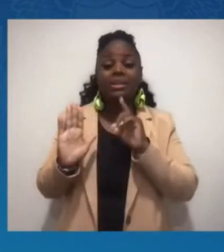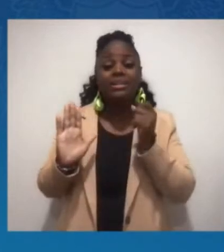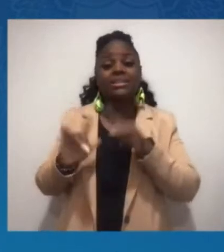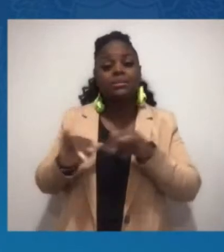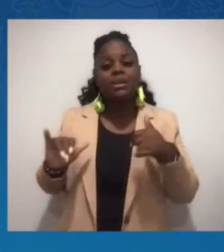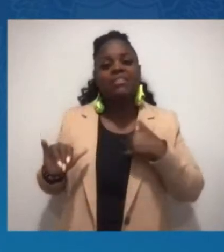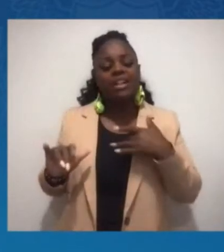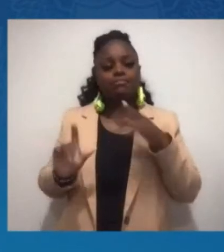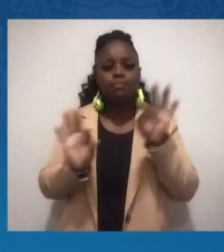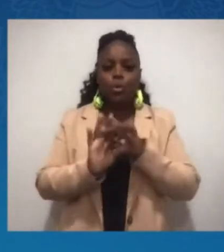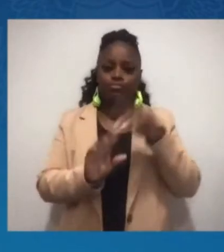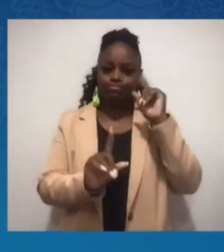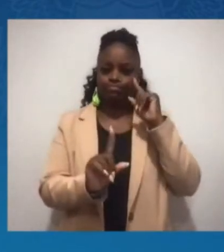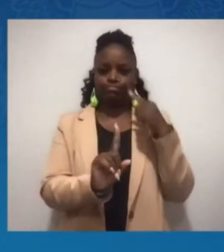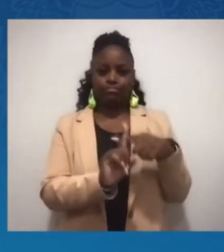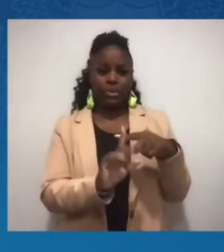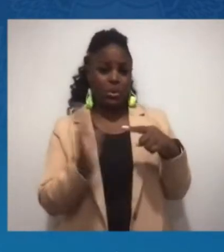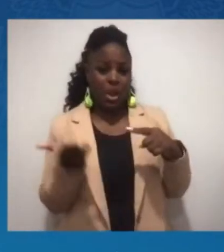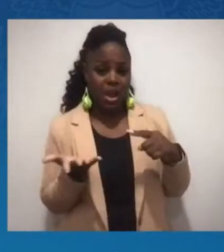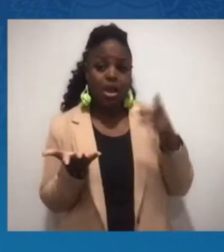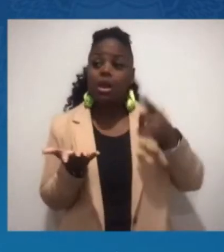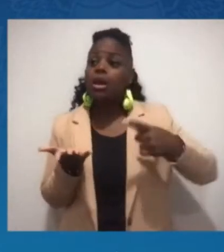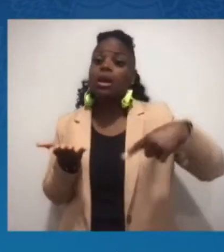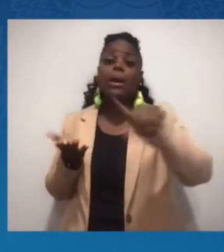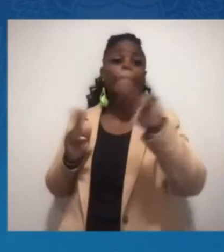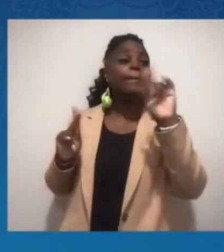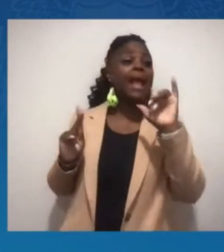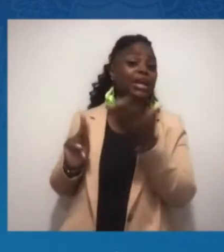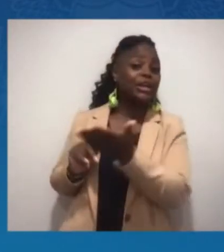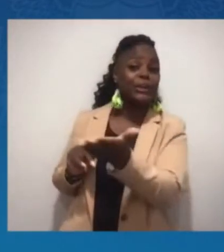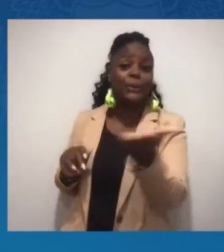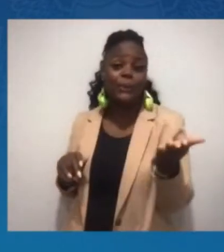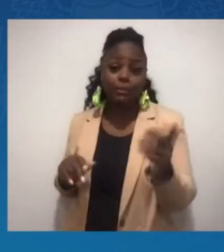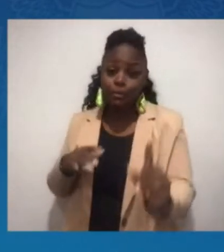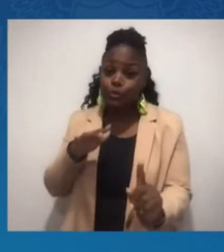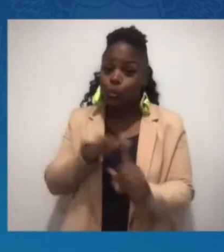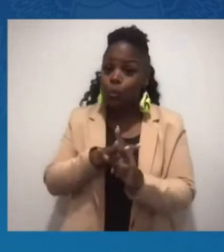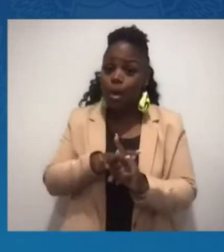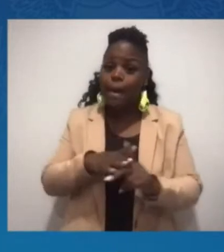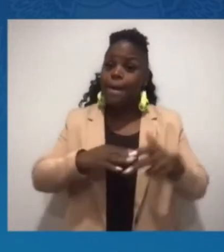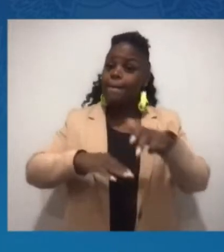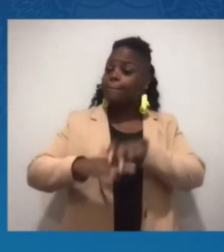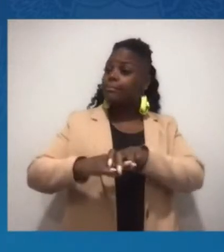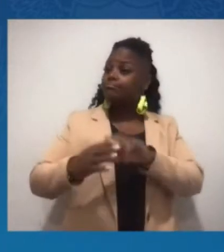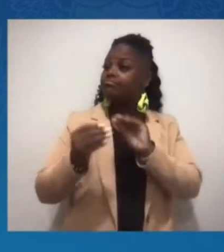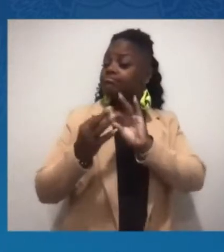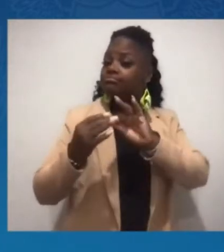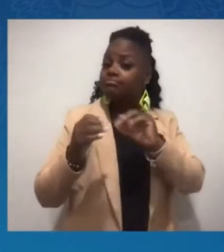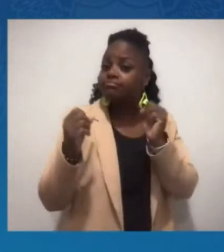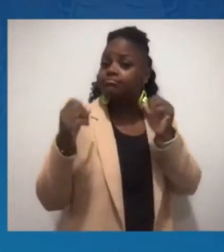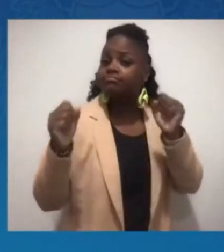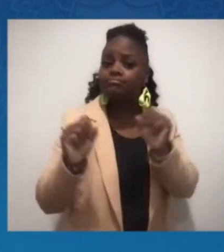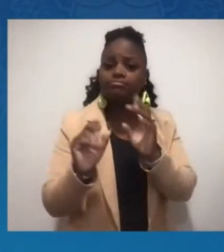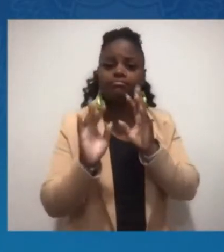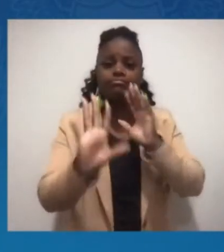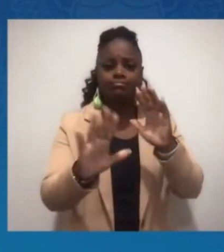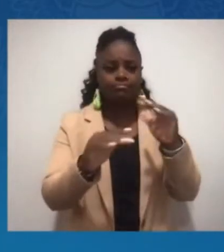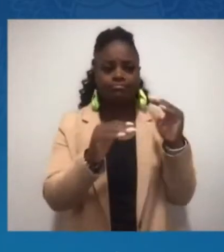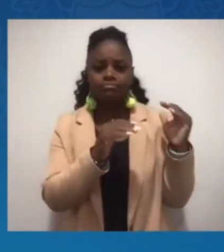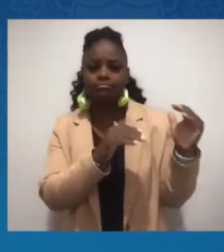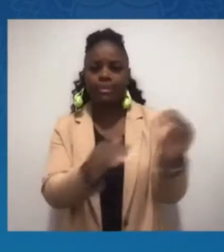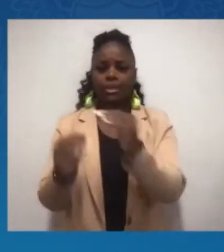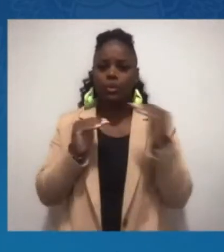people like all of you are coming out to fight back against these unthinkable attacks on our freedoms. I have hope because